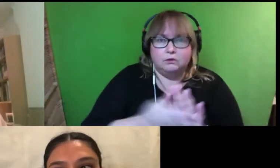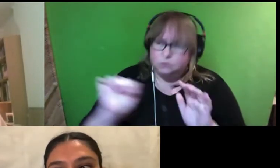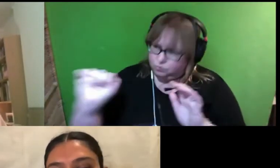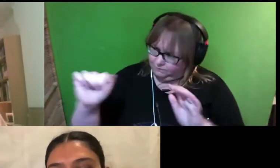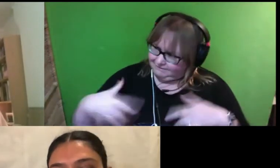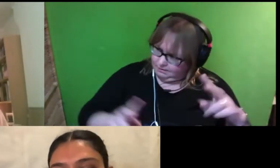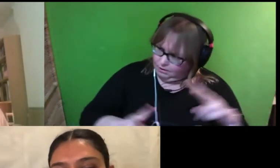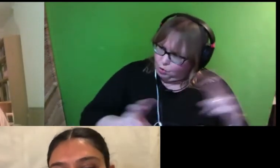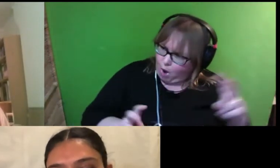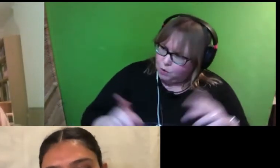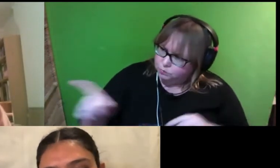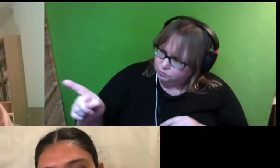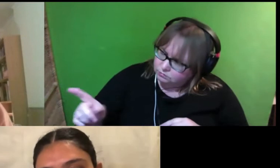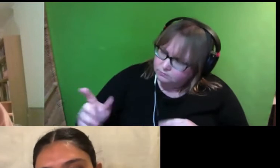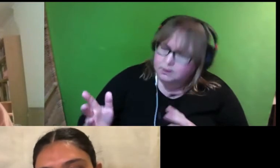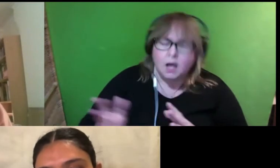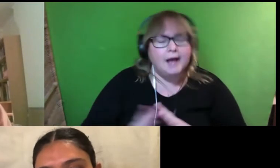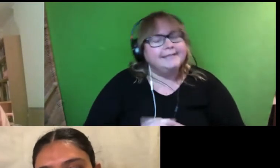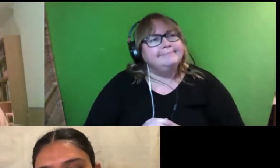Yeah, well, so much of